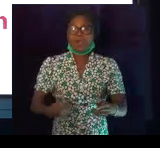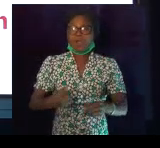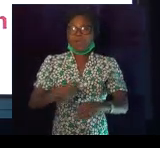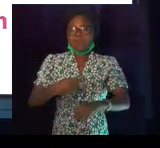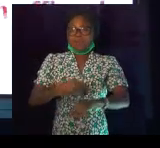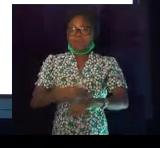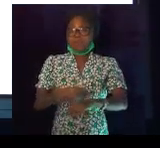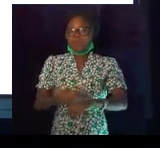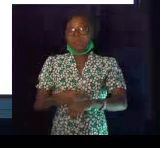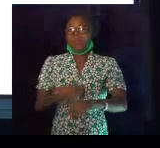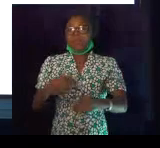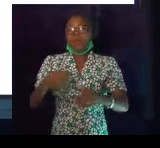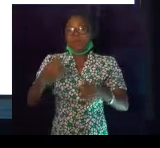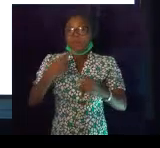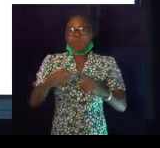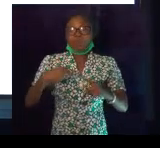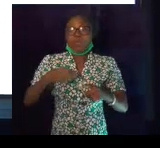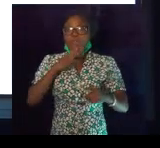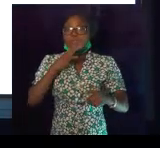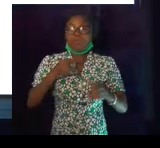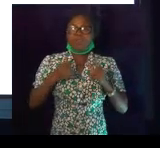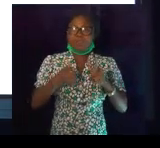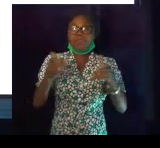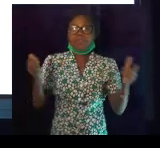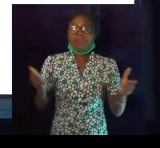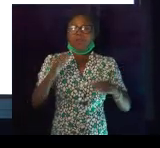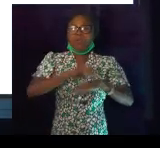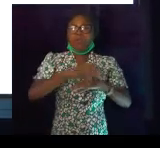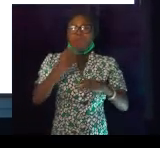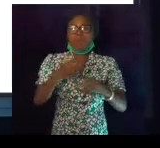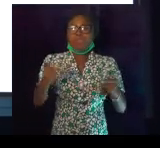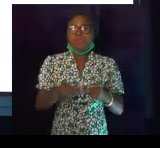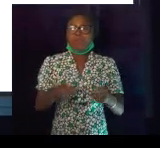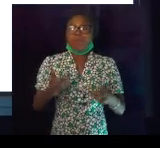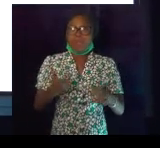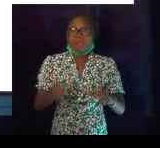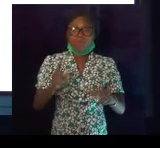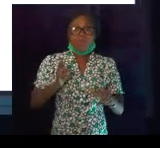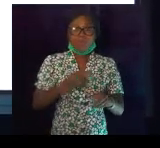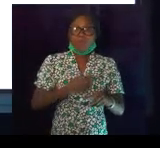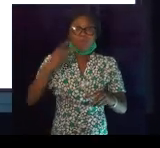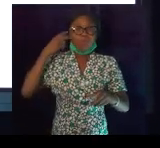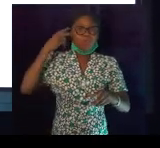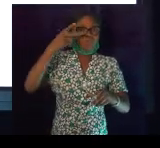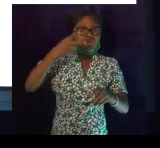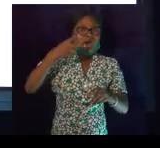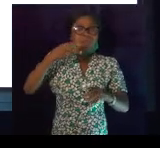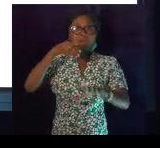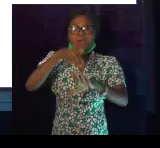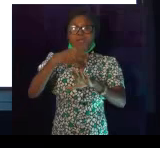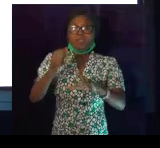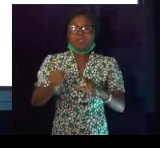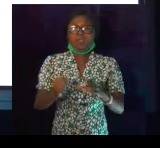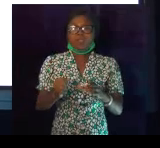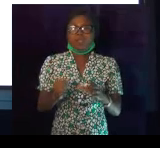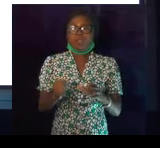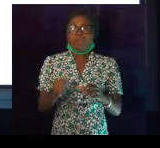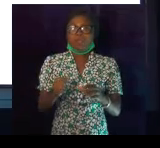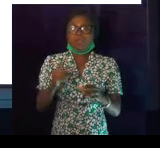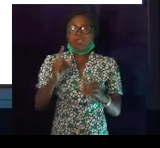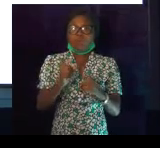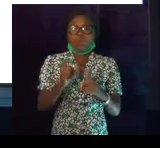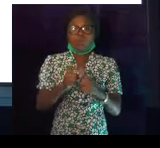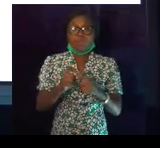and time, but we are still on the places now. Now let's look at the word at. That is another